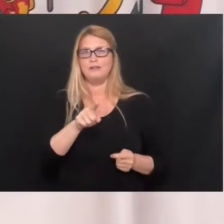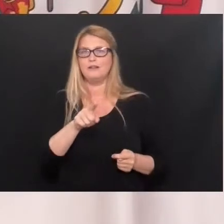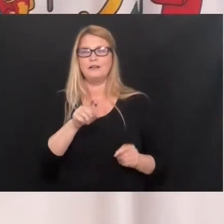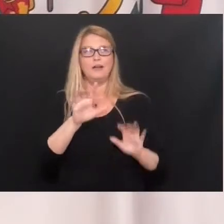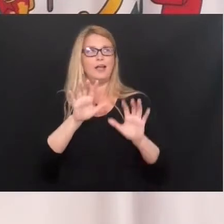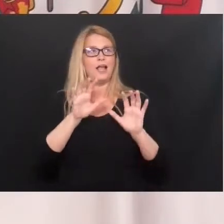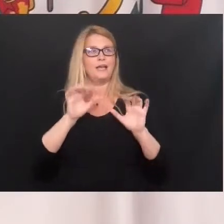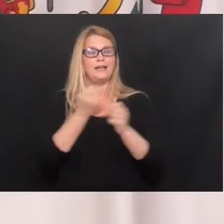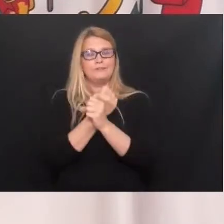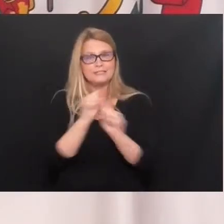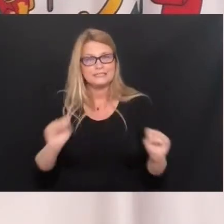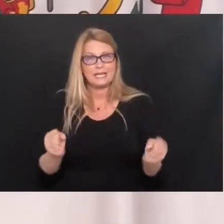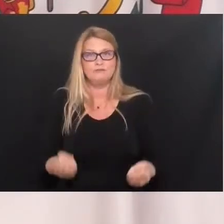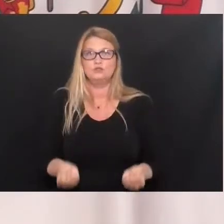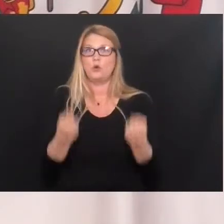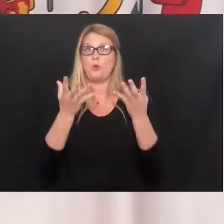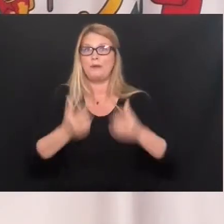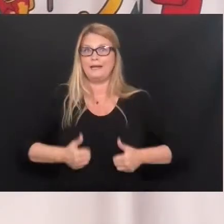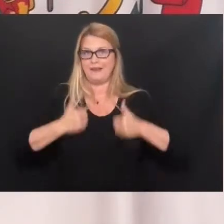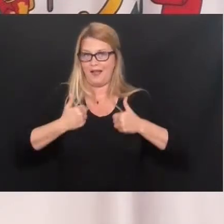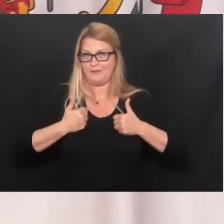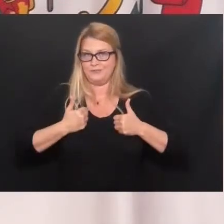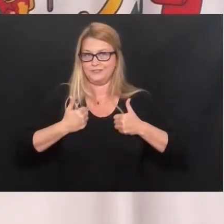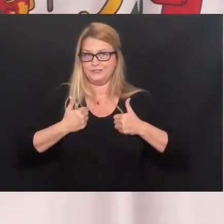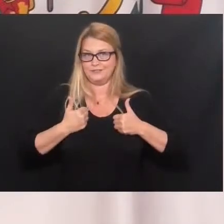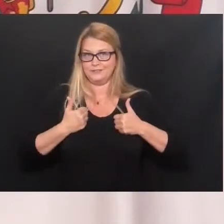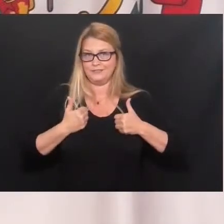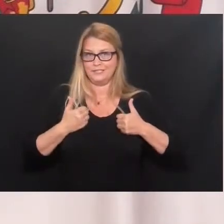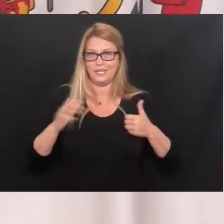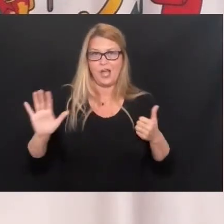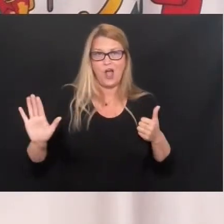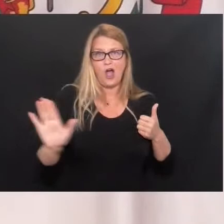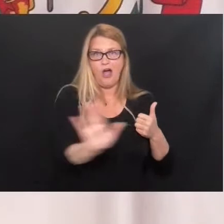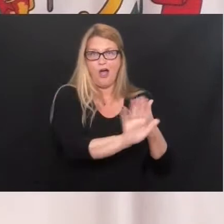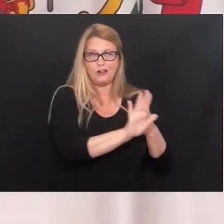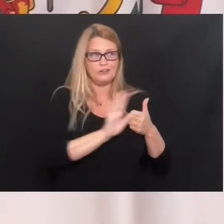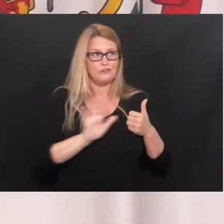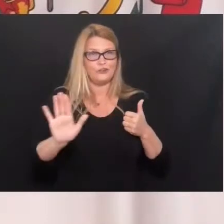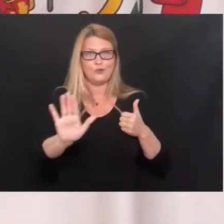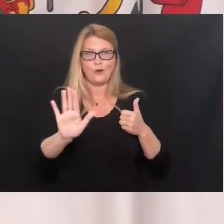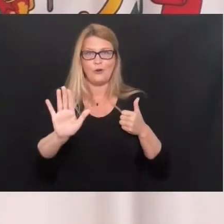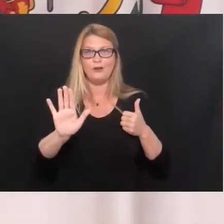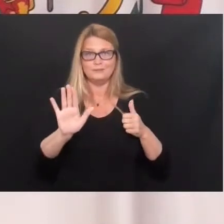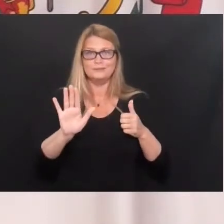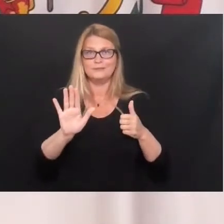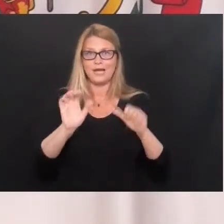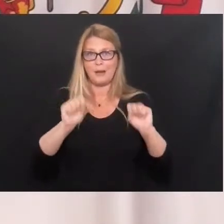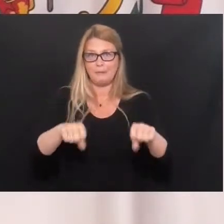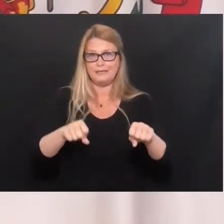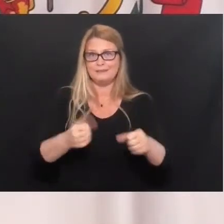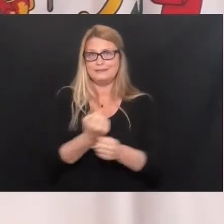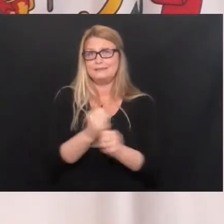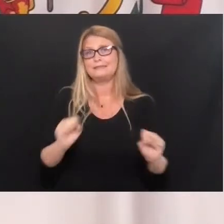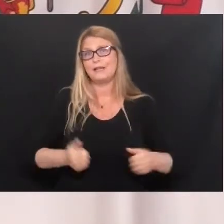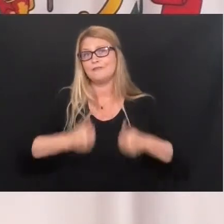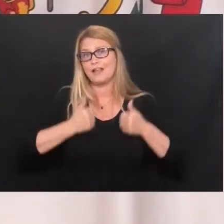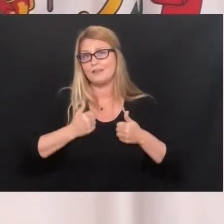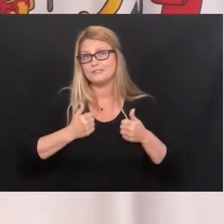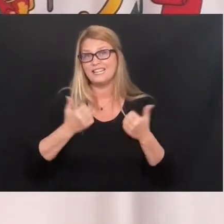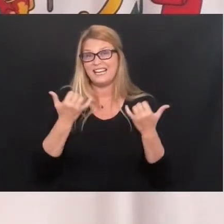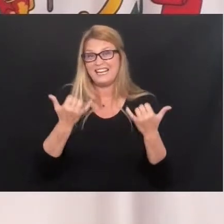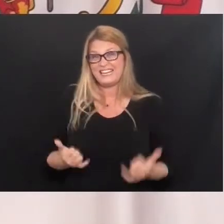many lives you saved. How many lives you saved, and it is unbelievable. We're at